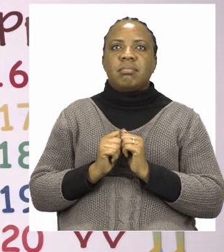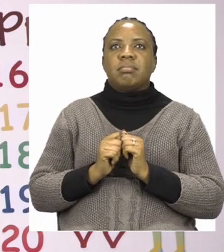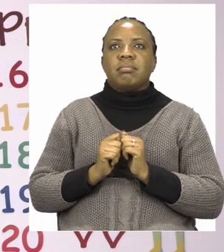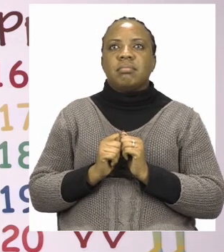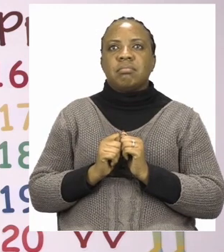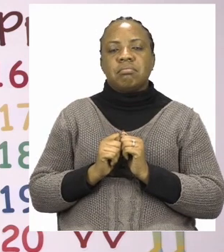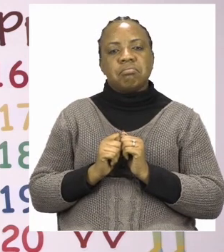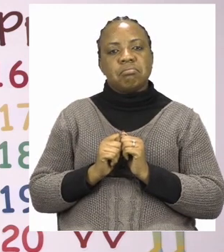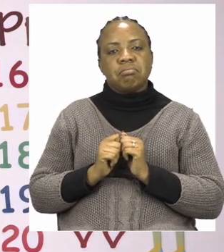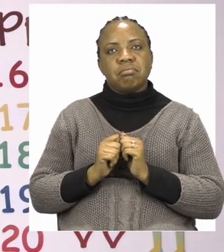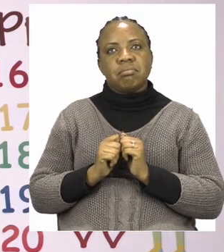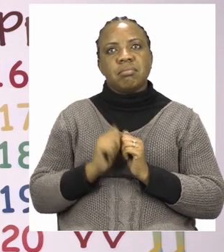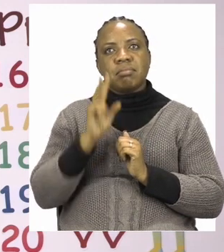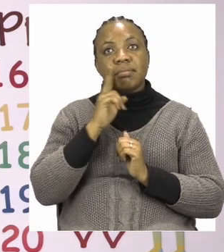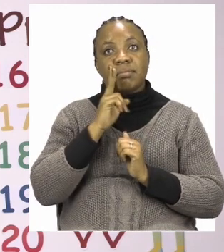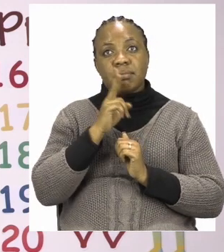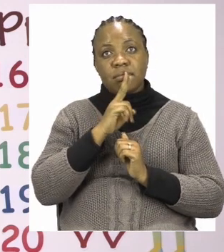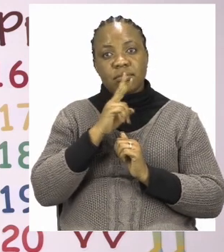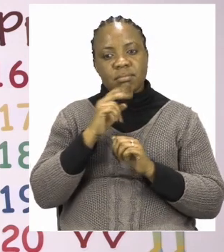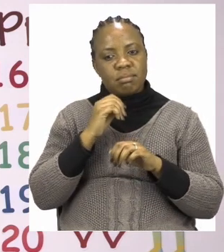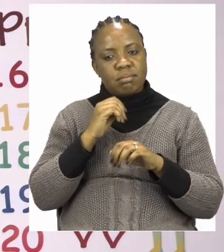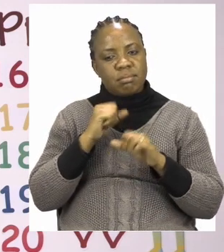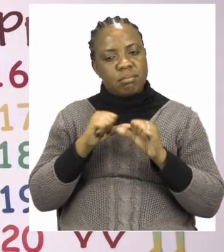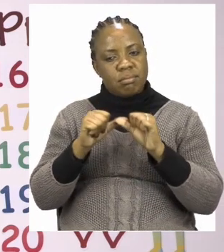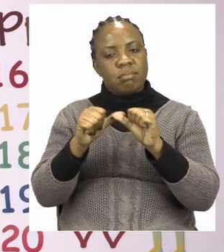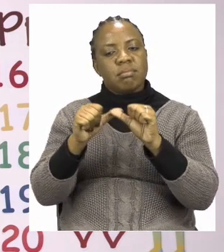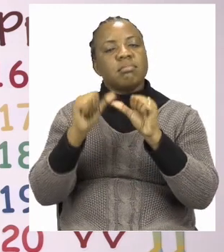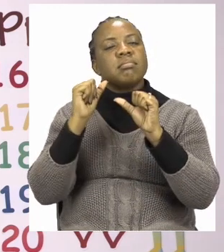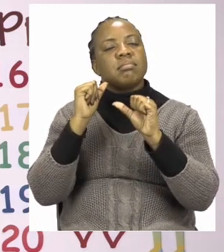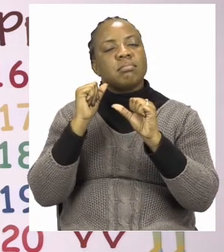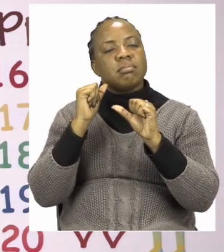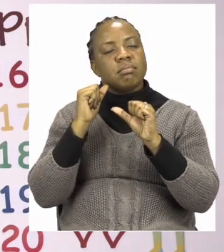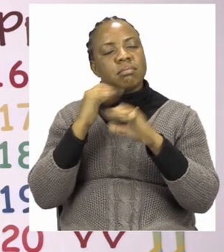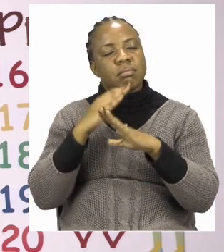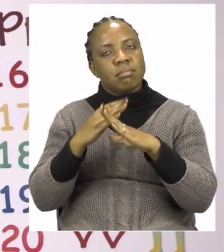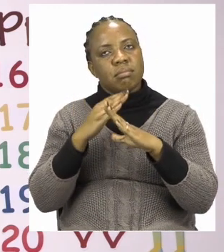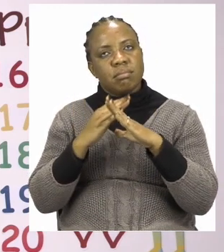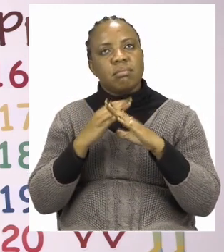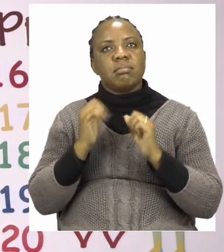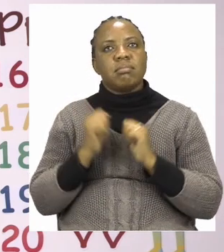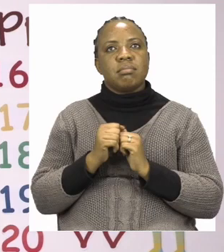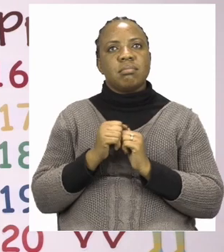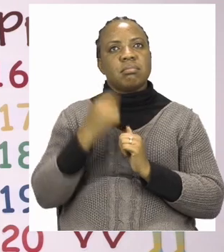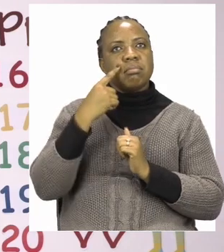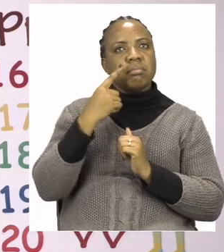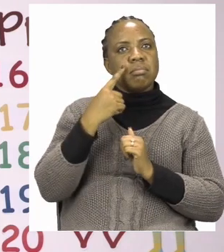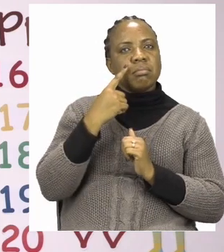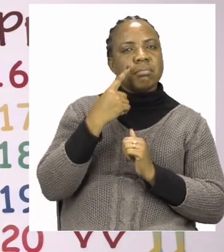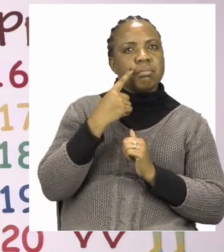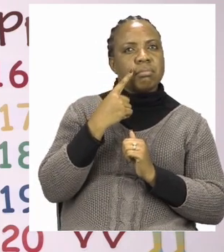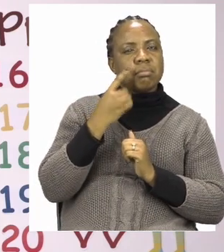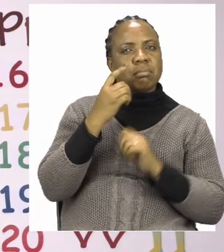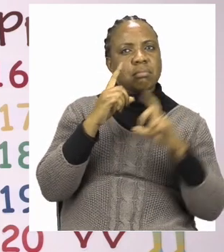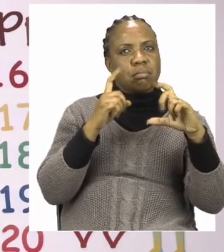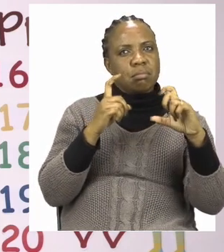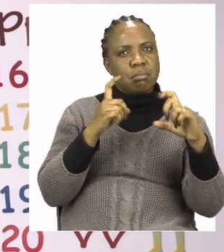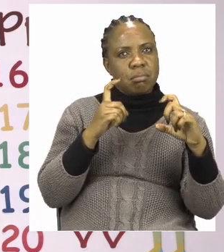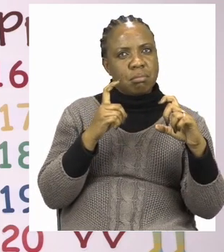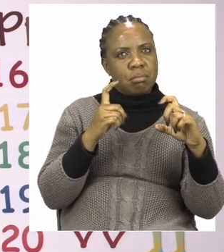first picture, we could see a family and they were sitting in front of the television, and we have the word